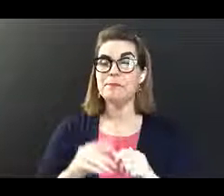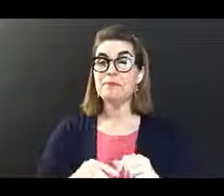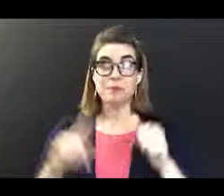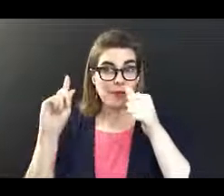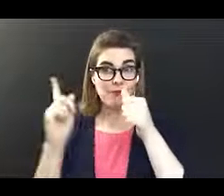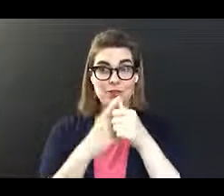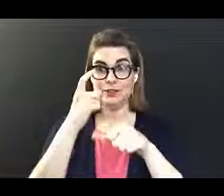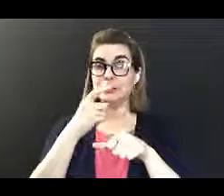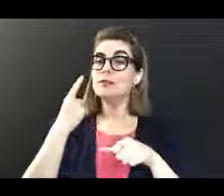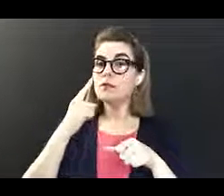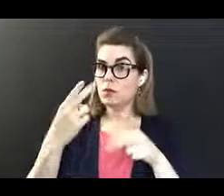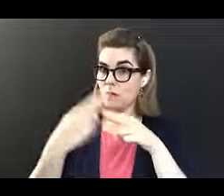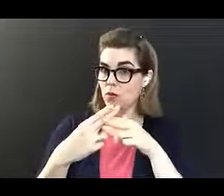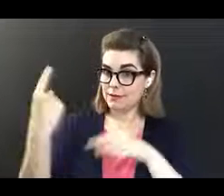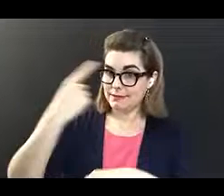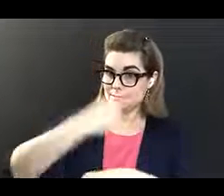correct?